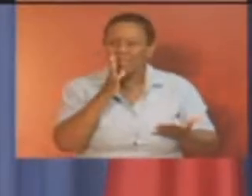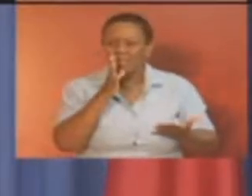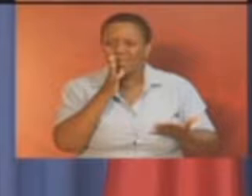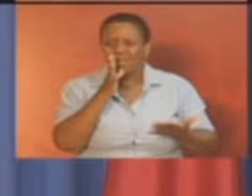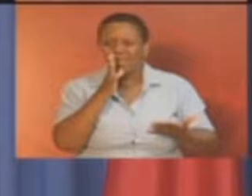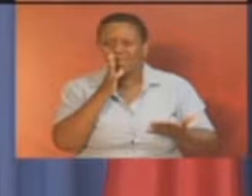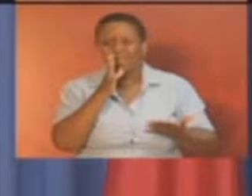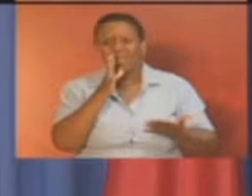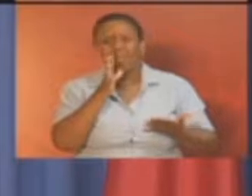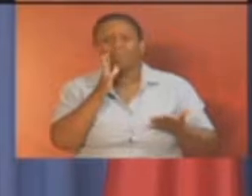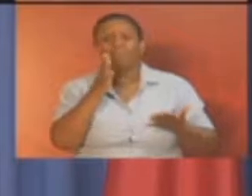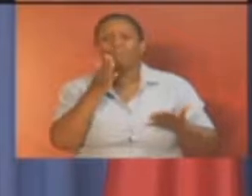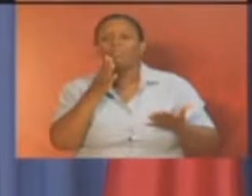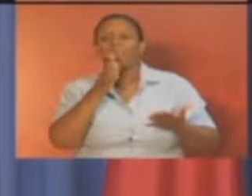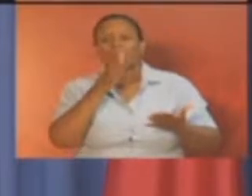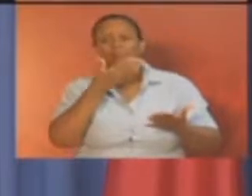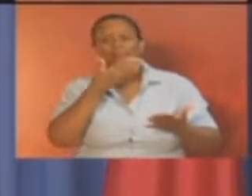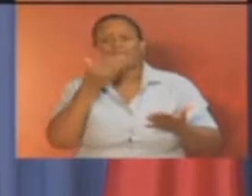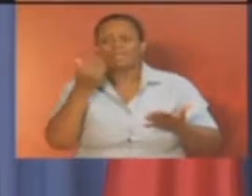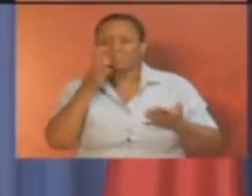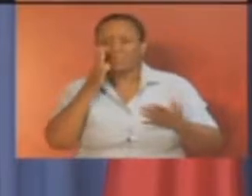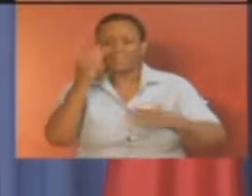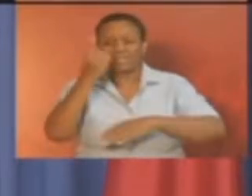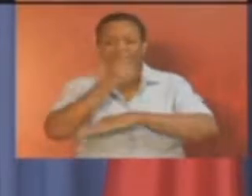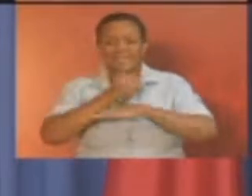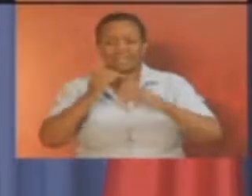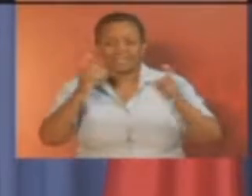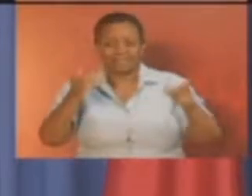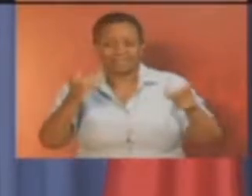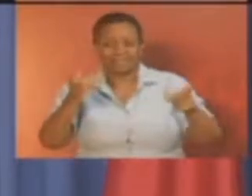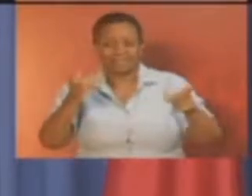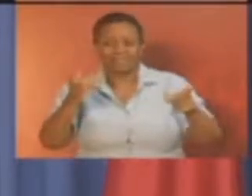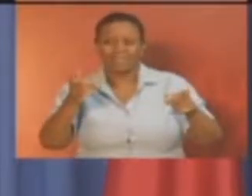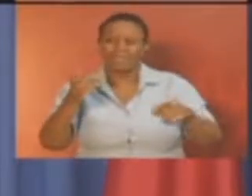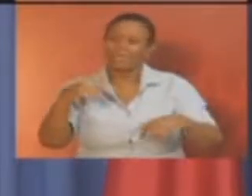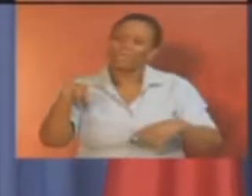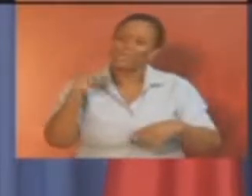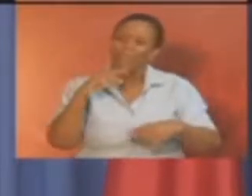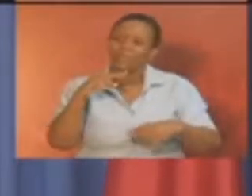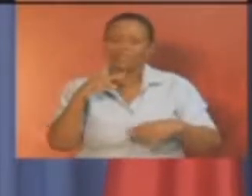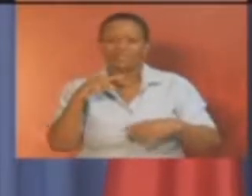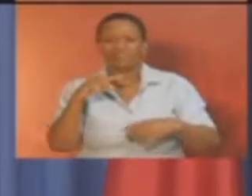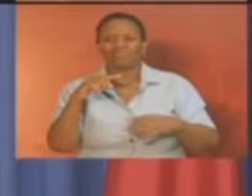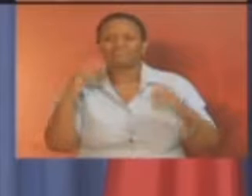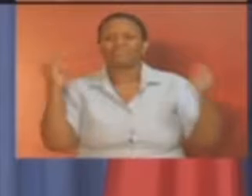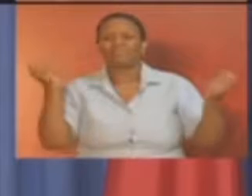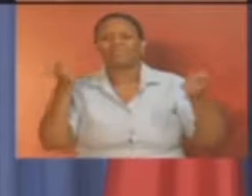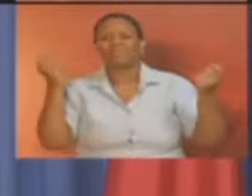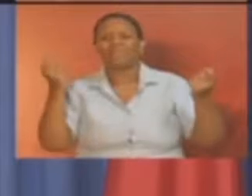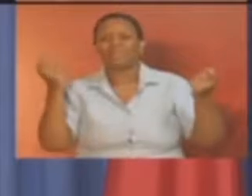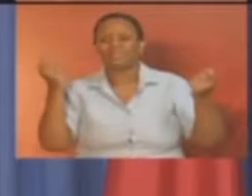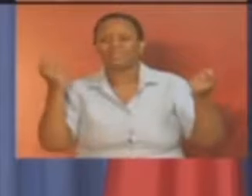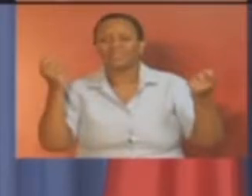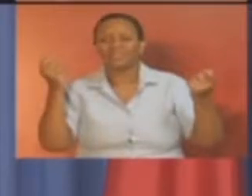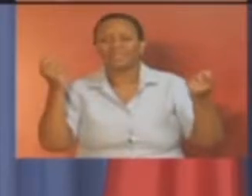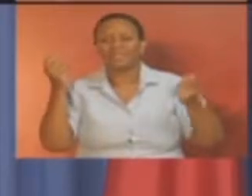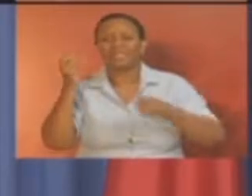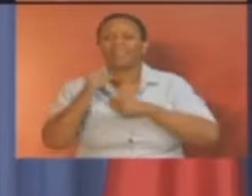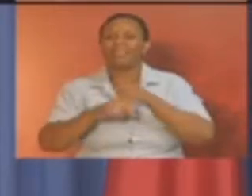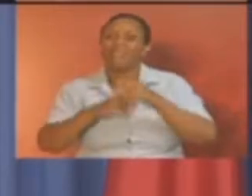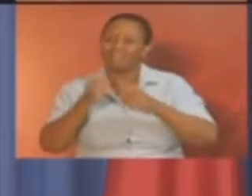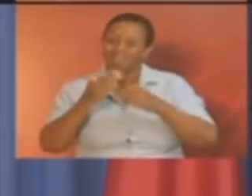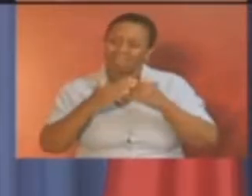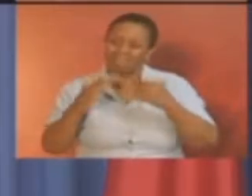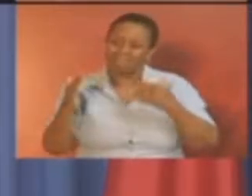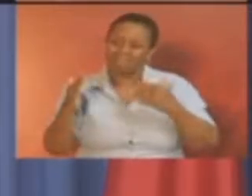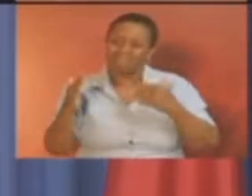our family and our mothers a chance to have another Mother's Day. Let's continue to